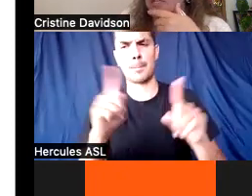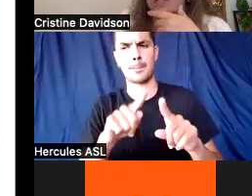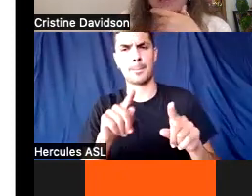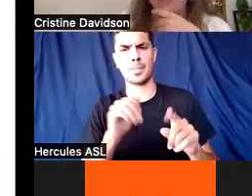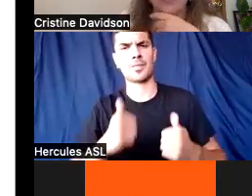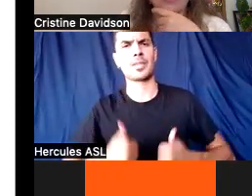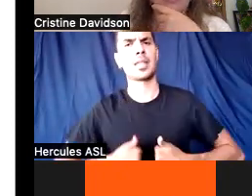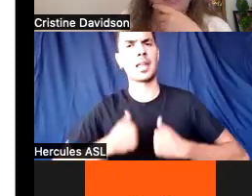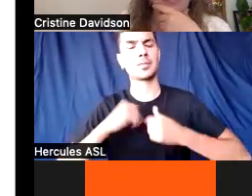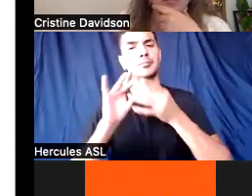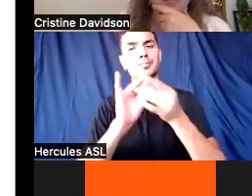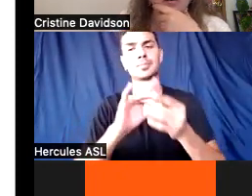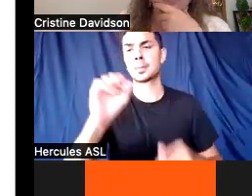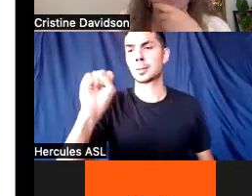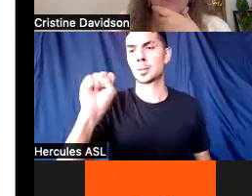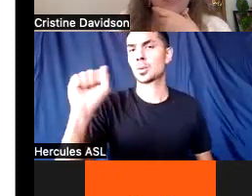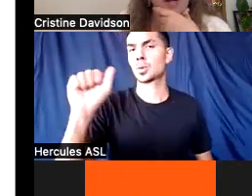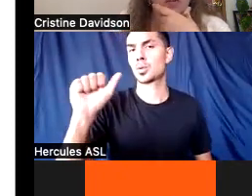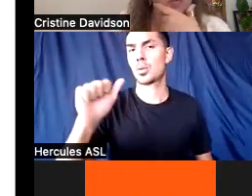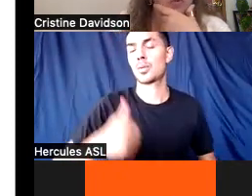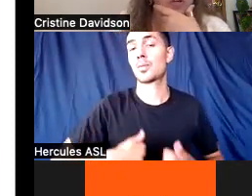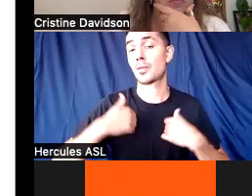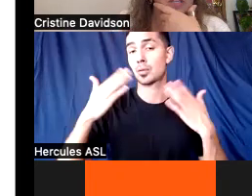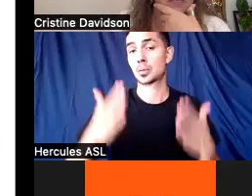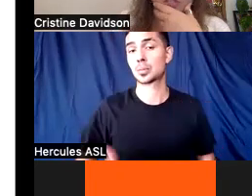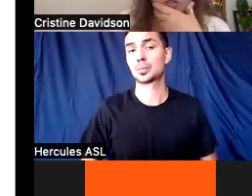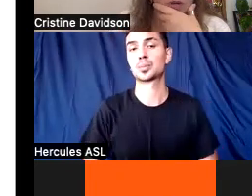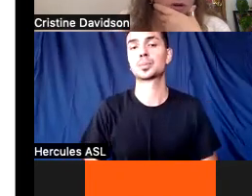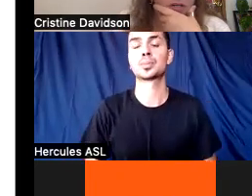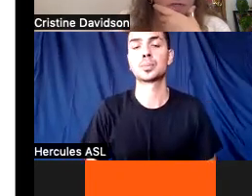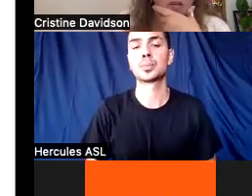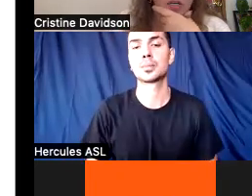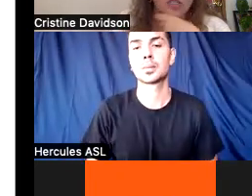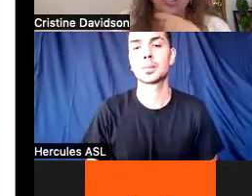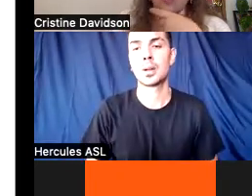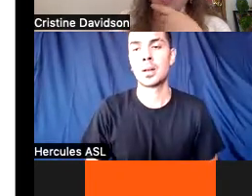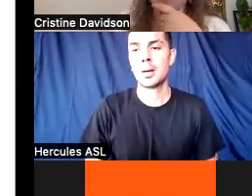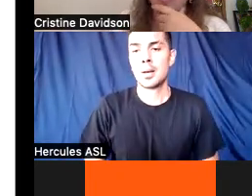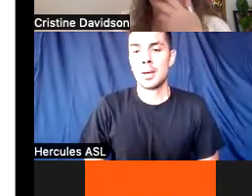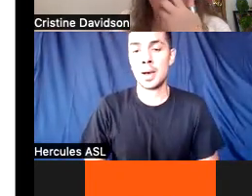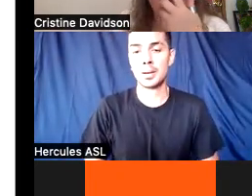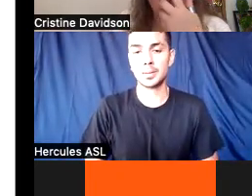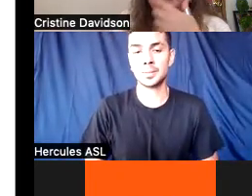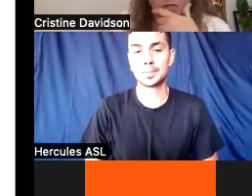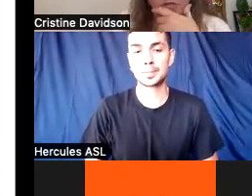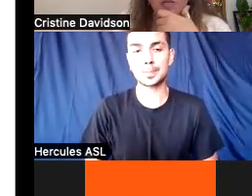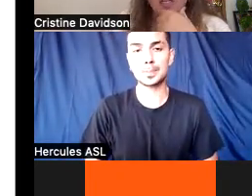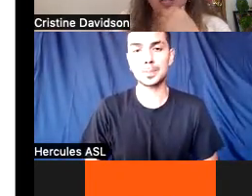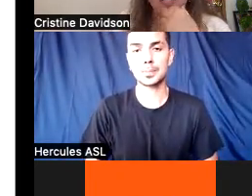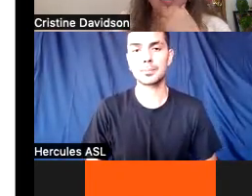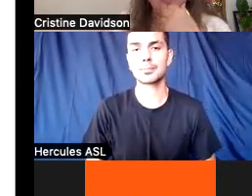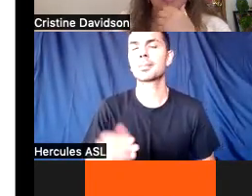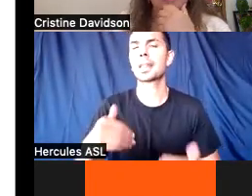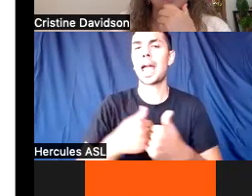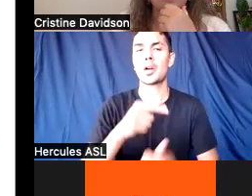sexual assault survivors? How is promoting belief in the superiority of the oppressor show up when it comes to